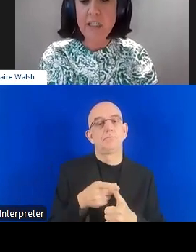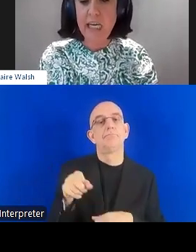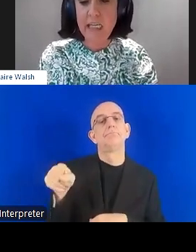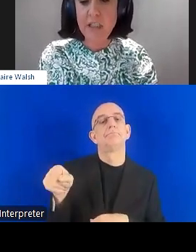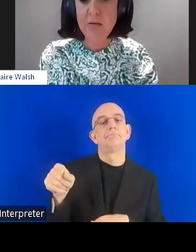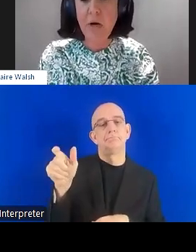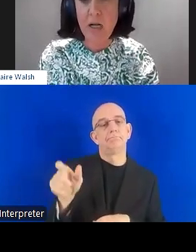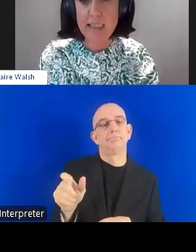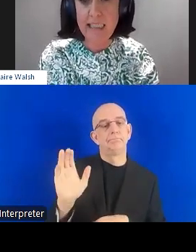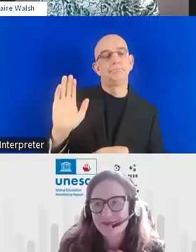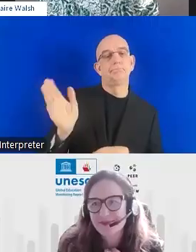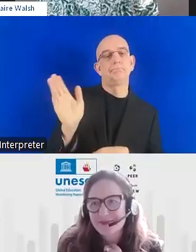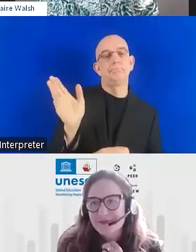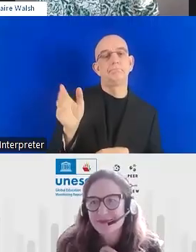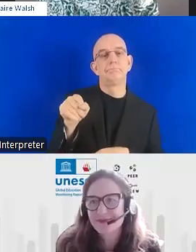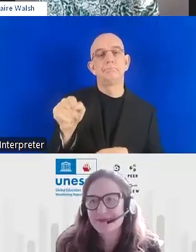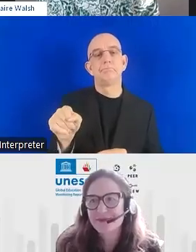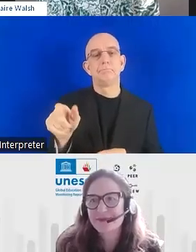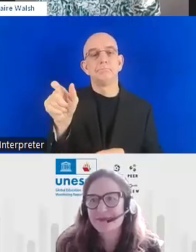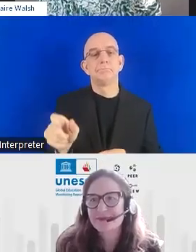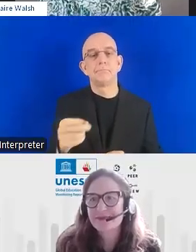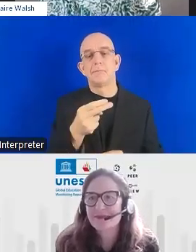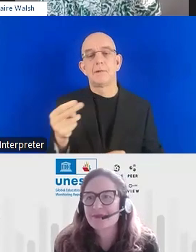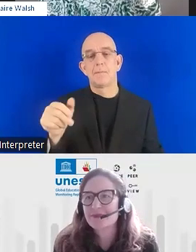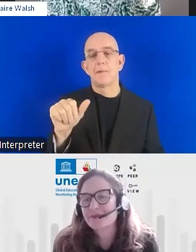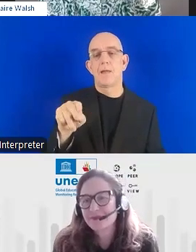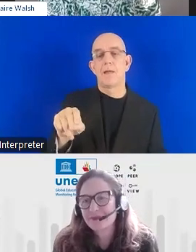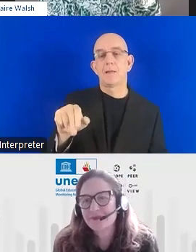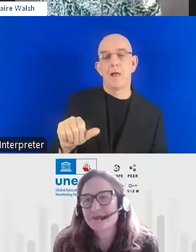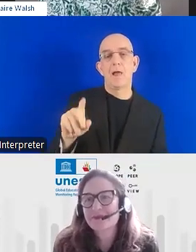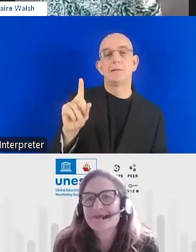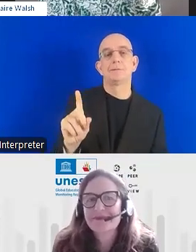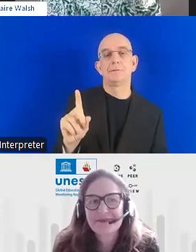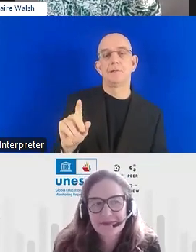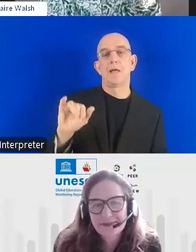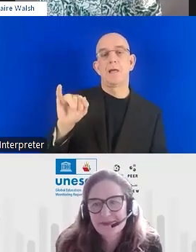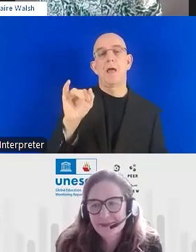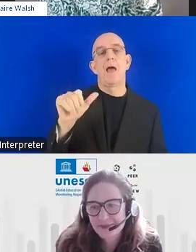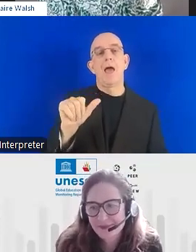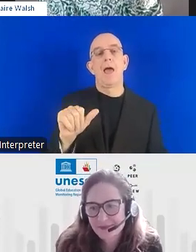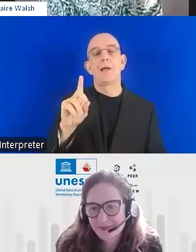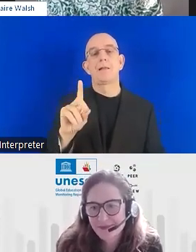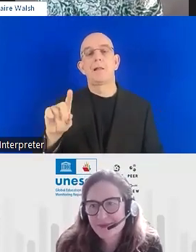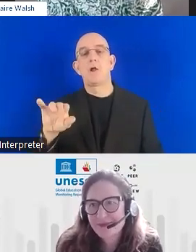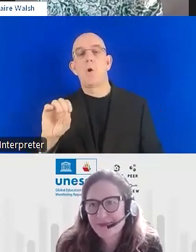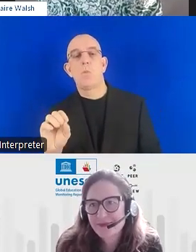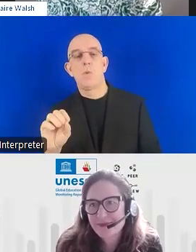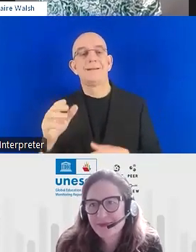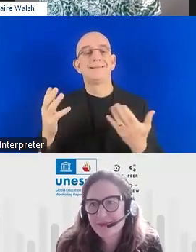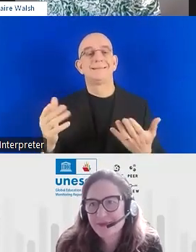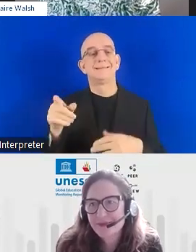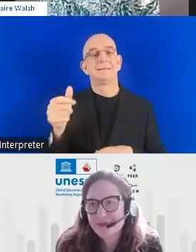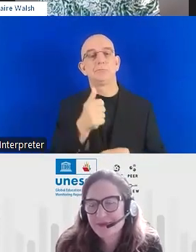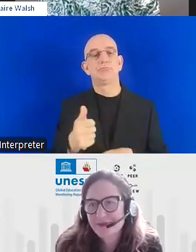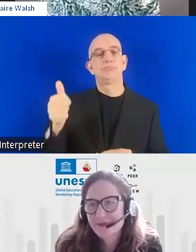Chief Education Policy at UNESCO. She is going to speak on the Global Education Monitoring Report